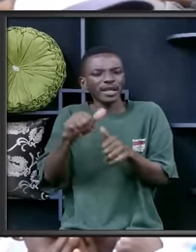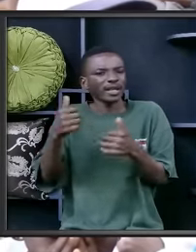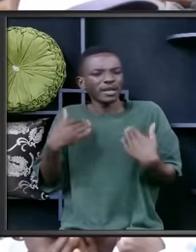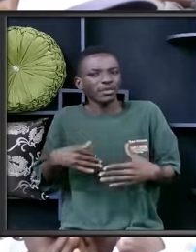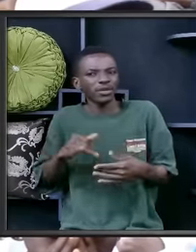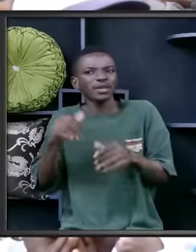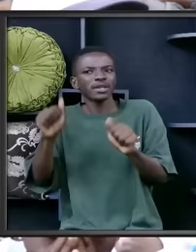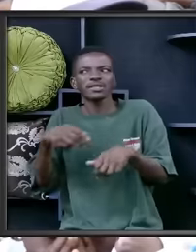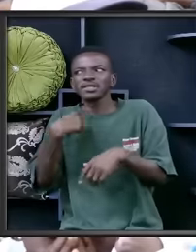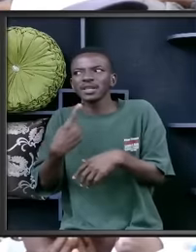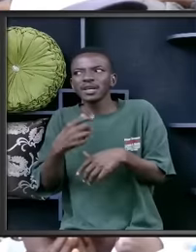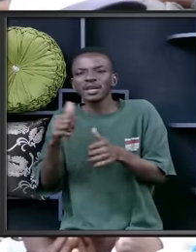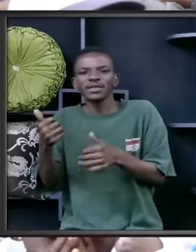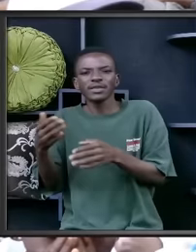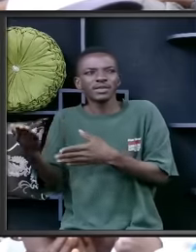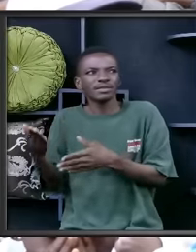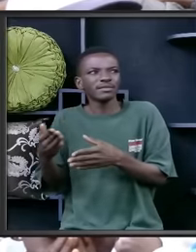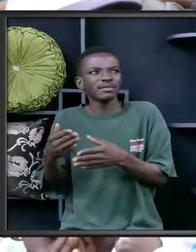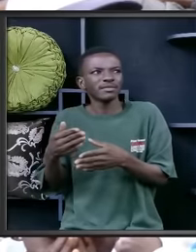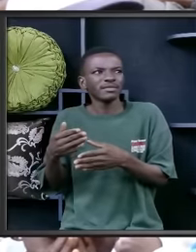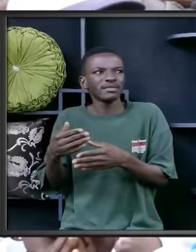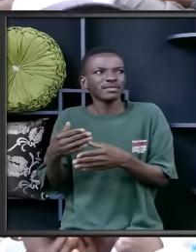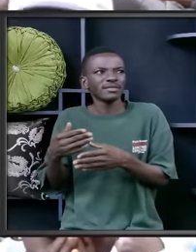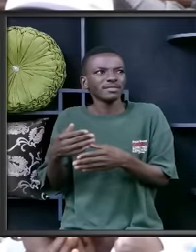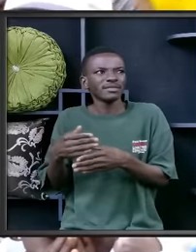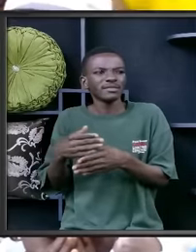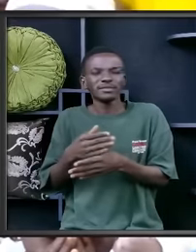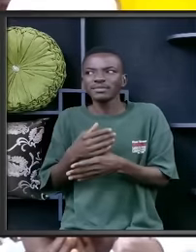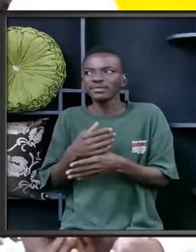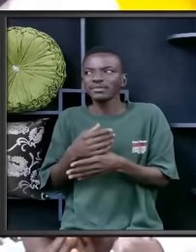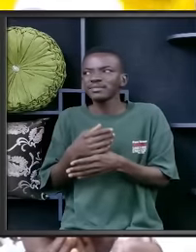say anything. In can't tell me one day, say, okay, sir.